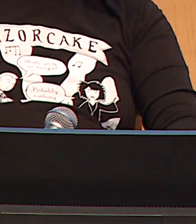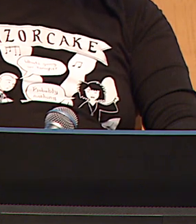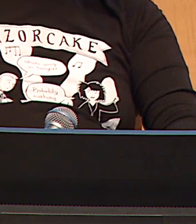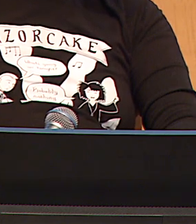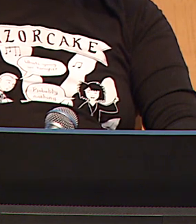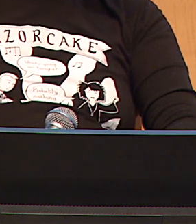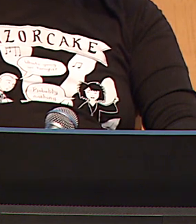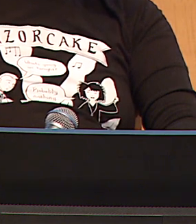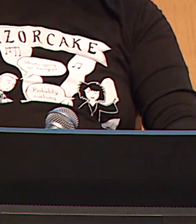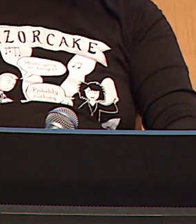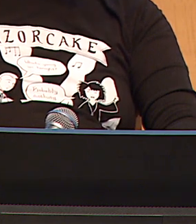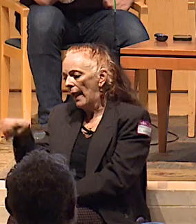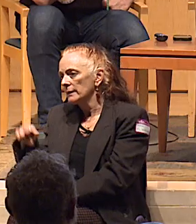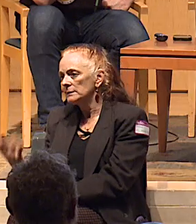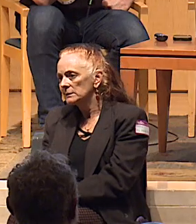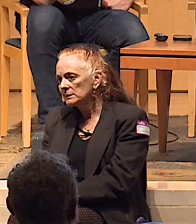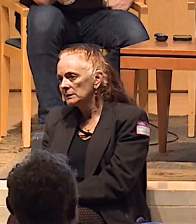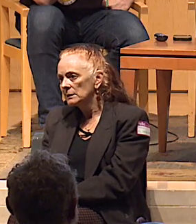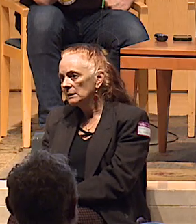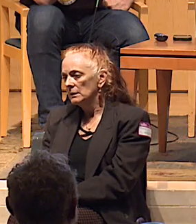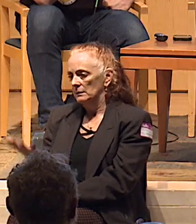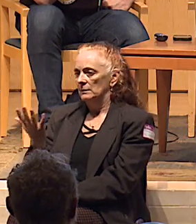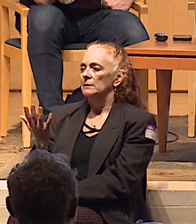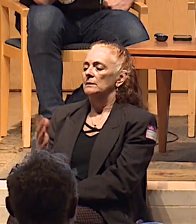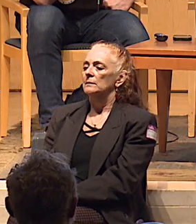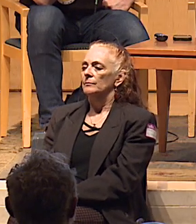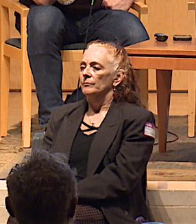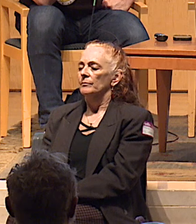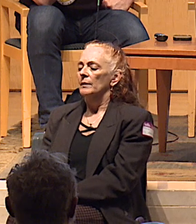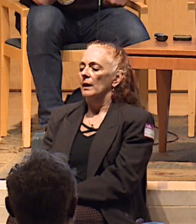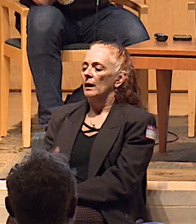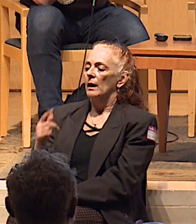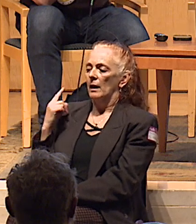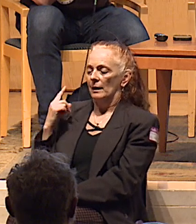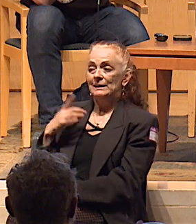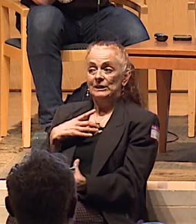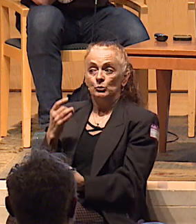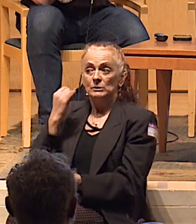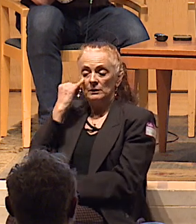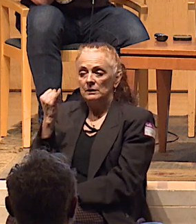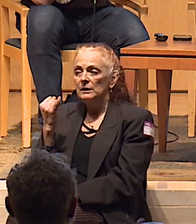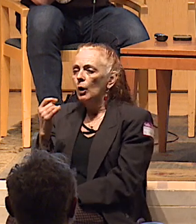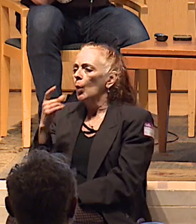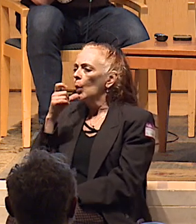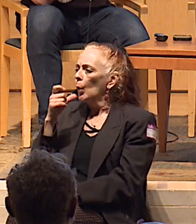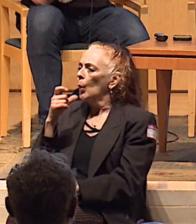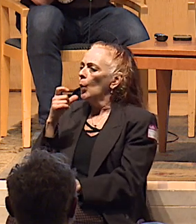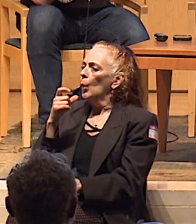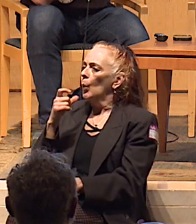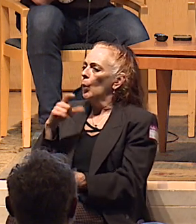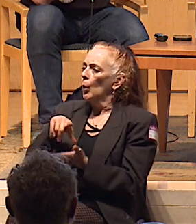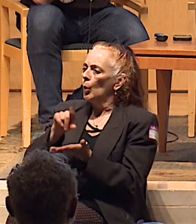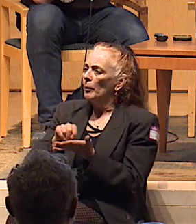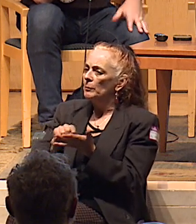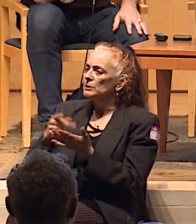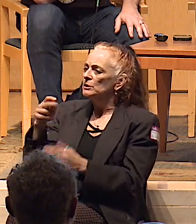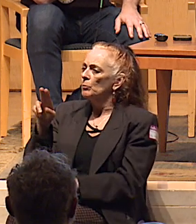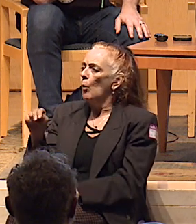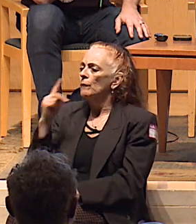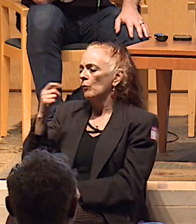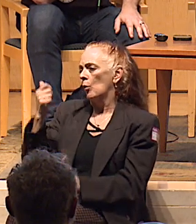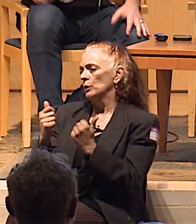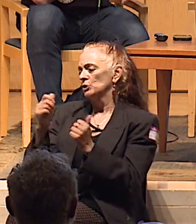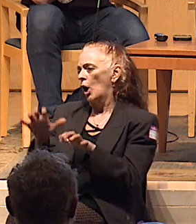know? Yeah. This interesting idea of, like, who produces porn for what audience, right? And we